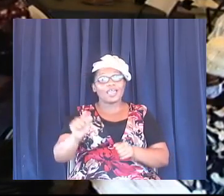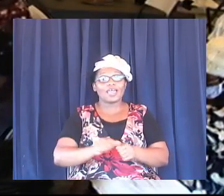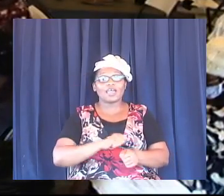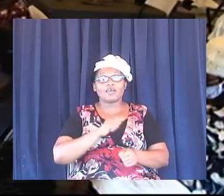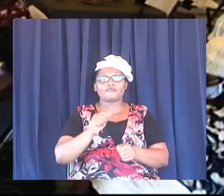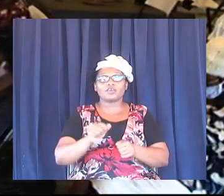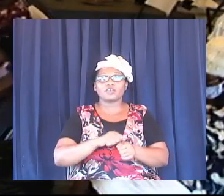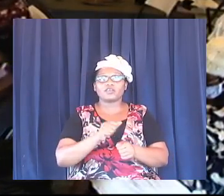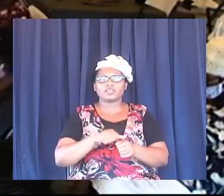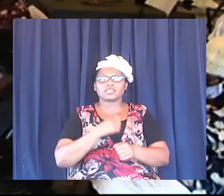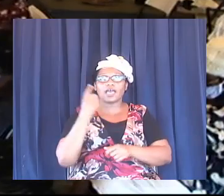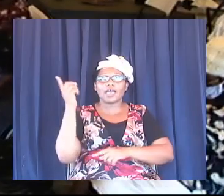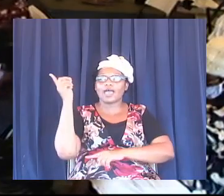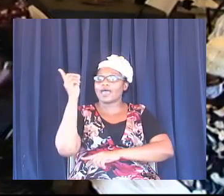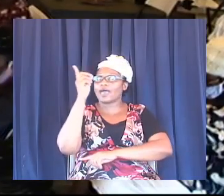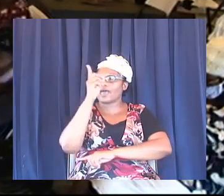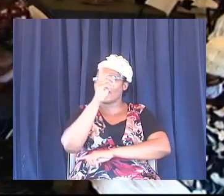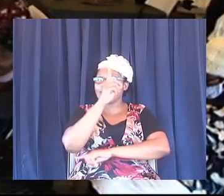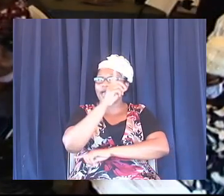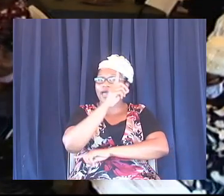mine.